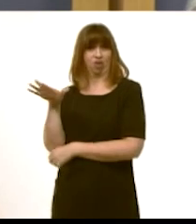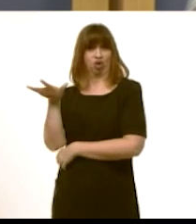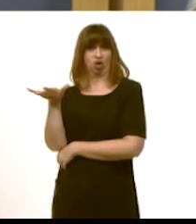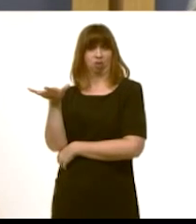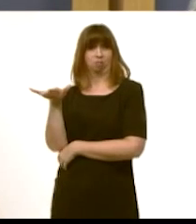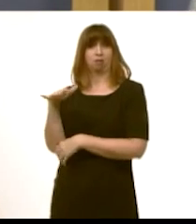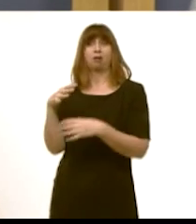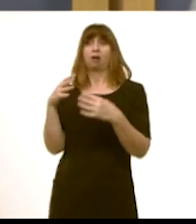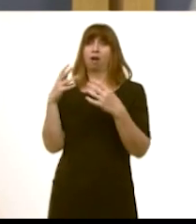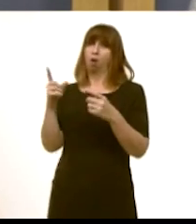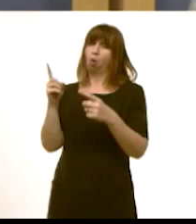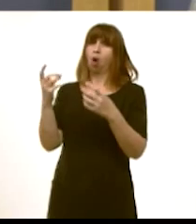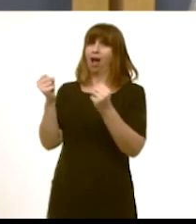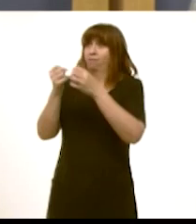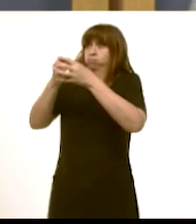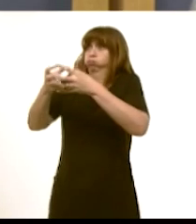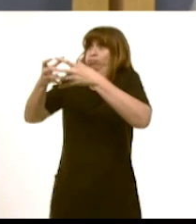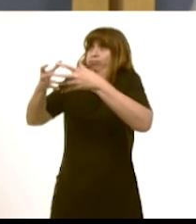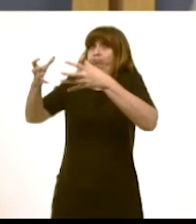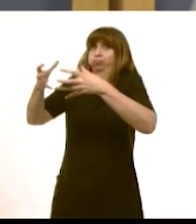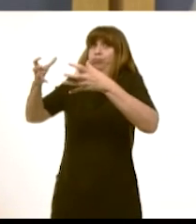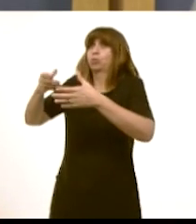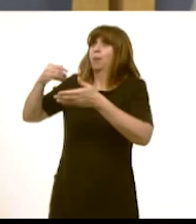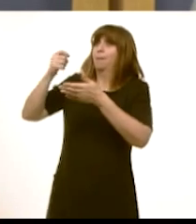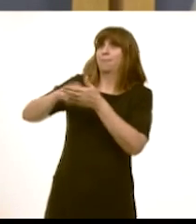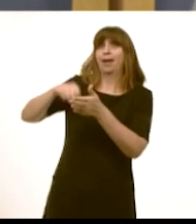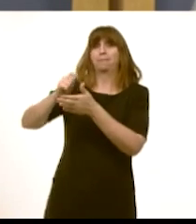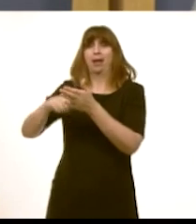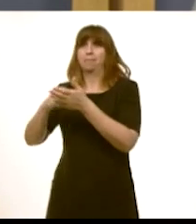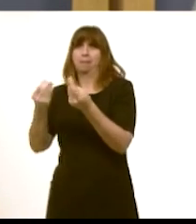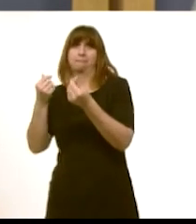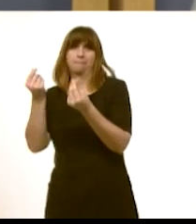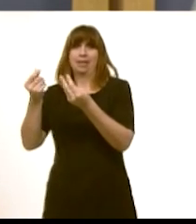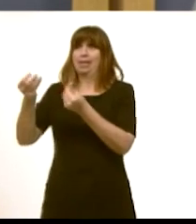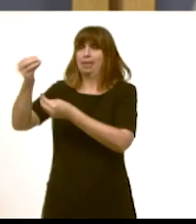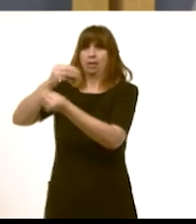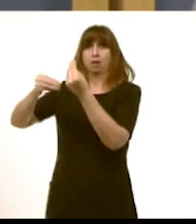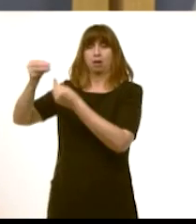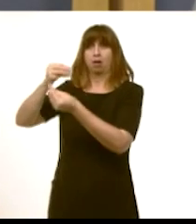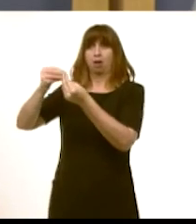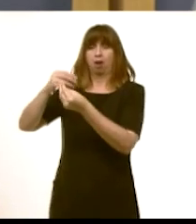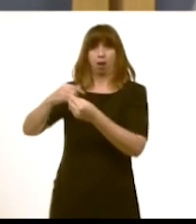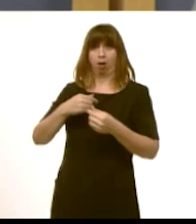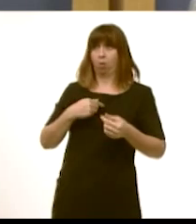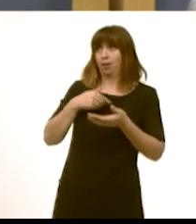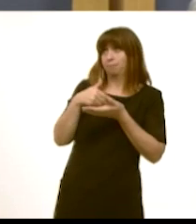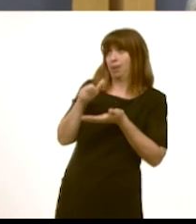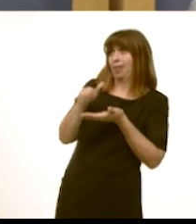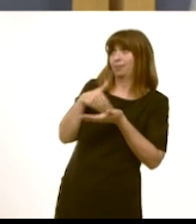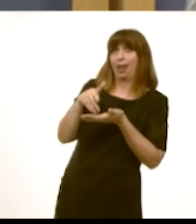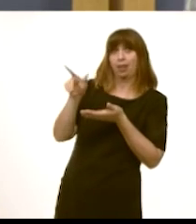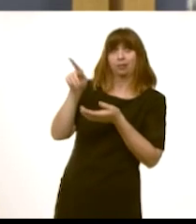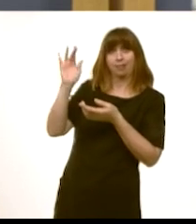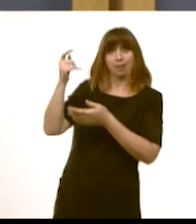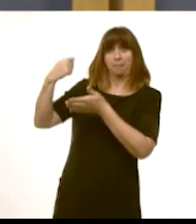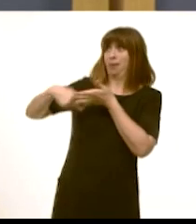large, catch-rich and expanding consumer class. The value of Welsh exports to India has grown exponentially over recent